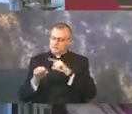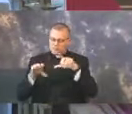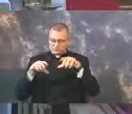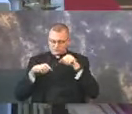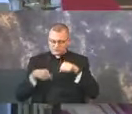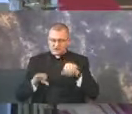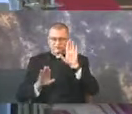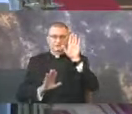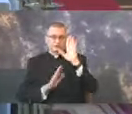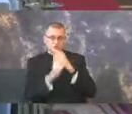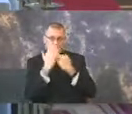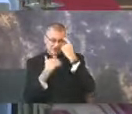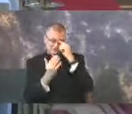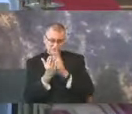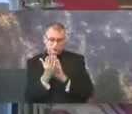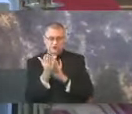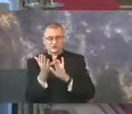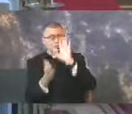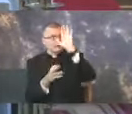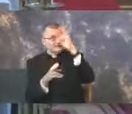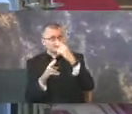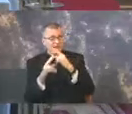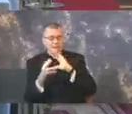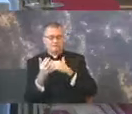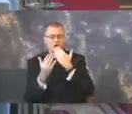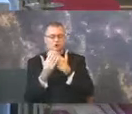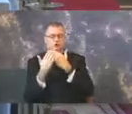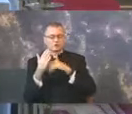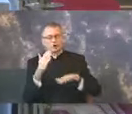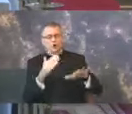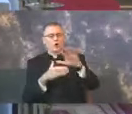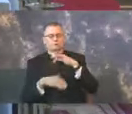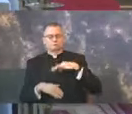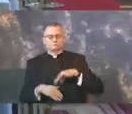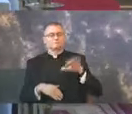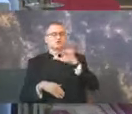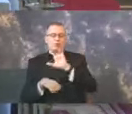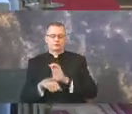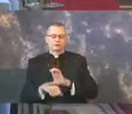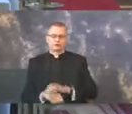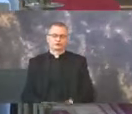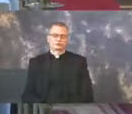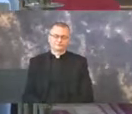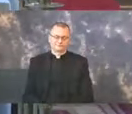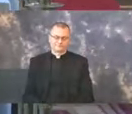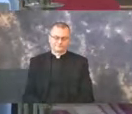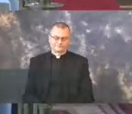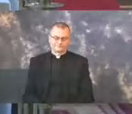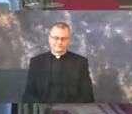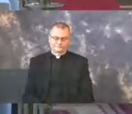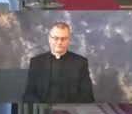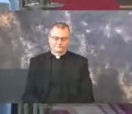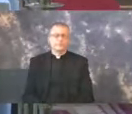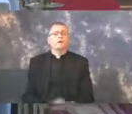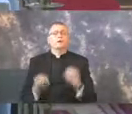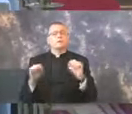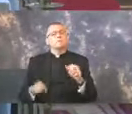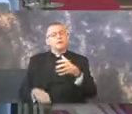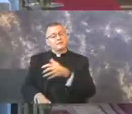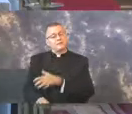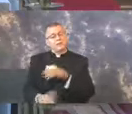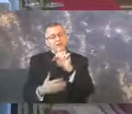hands for the praise and glory of his name, for our good and the good of all his holy church. May the power of this